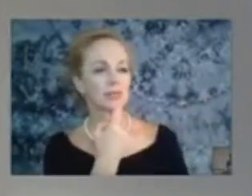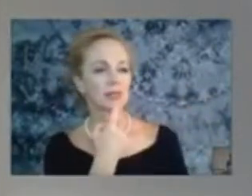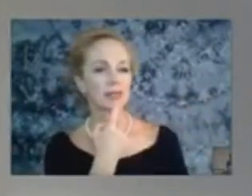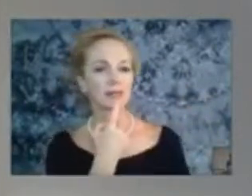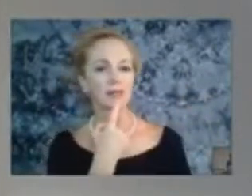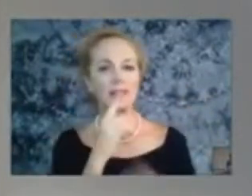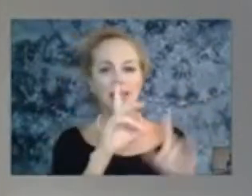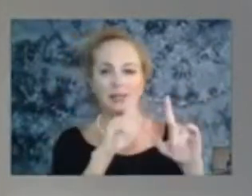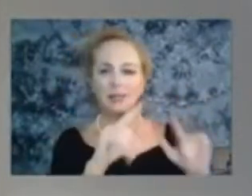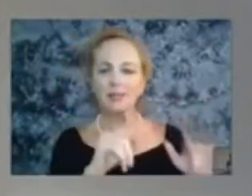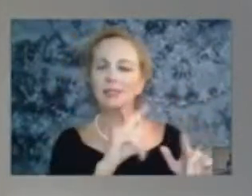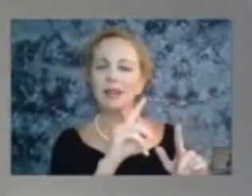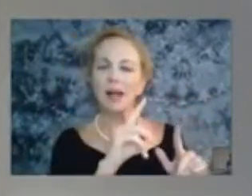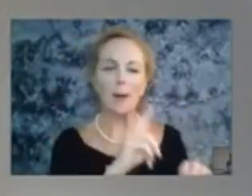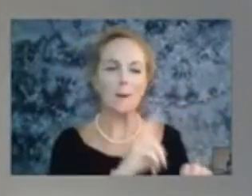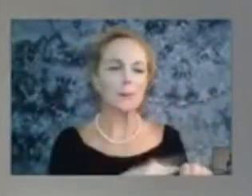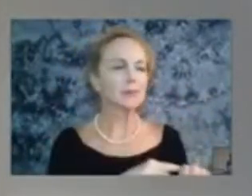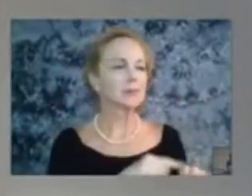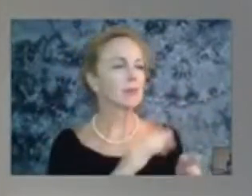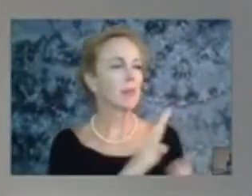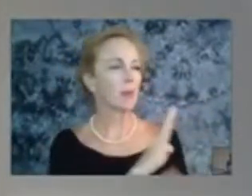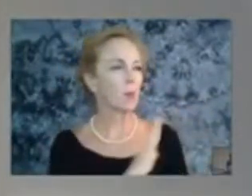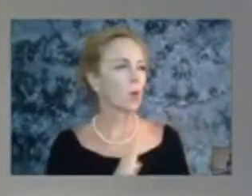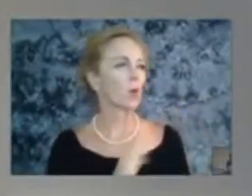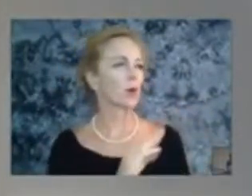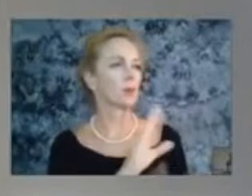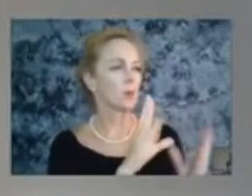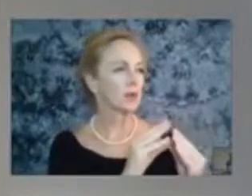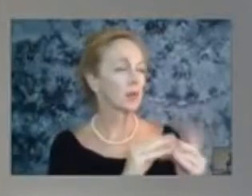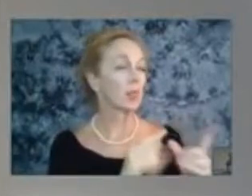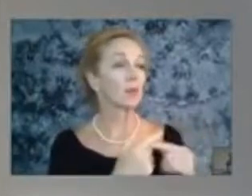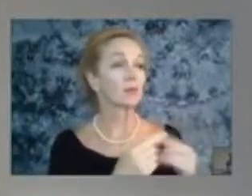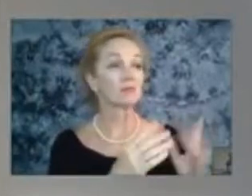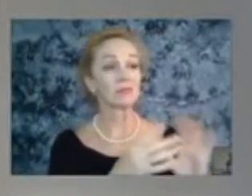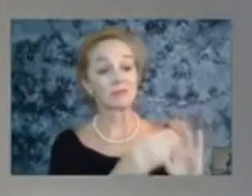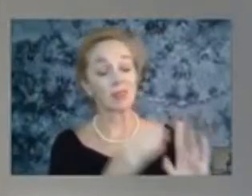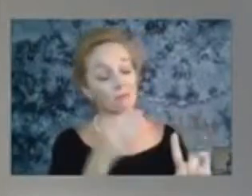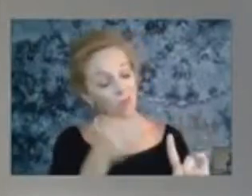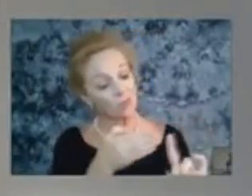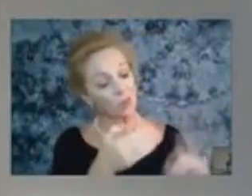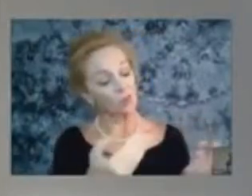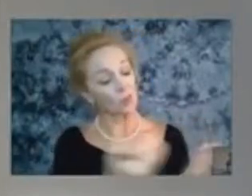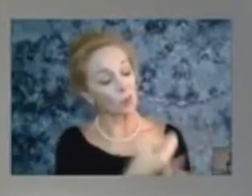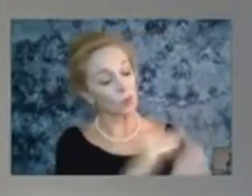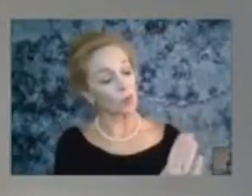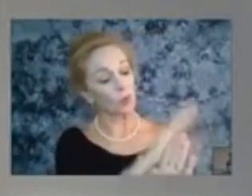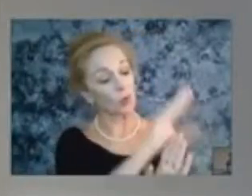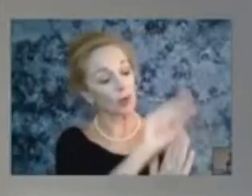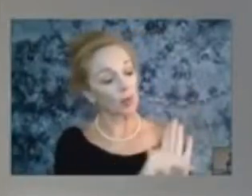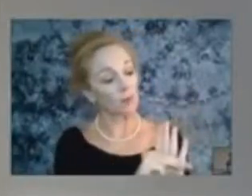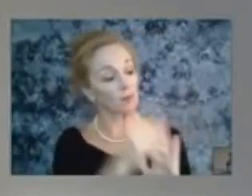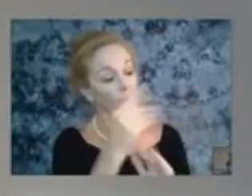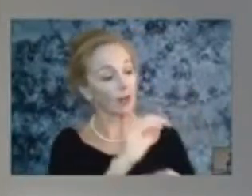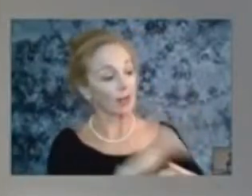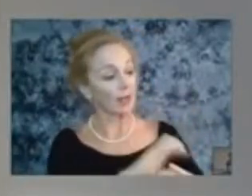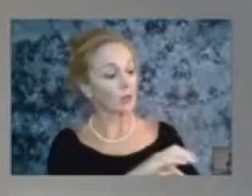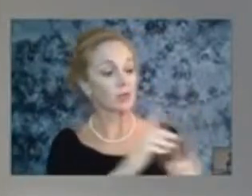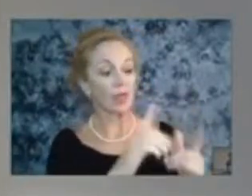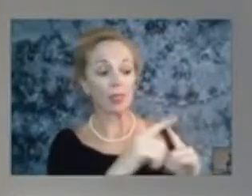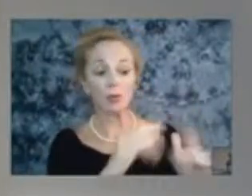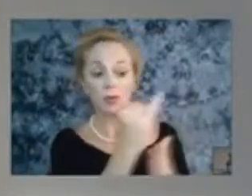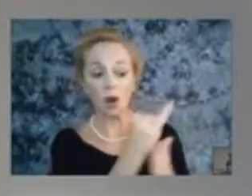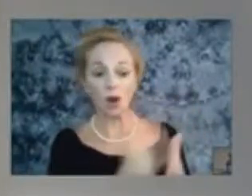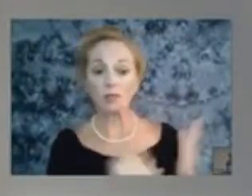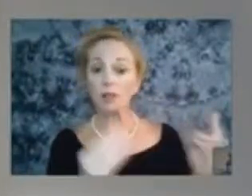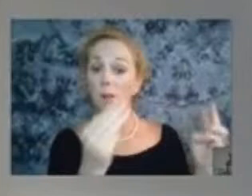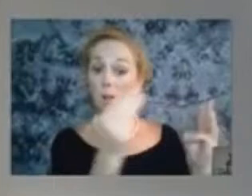in our board meetings over the last year and a half around new curriculum that we've purchased and are implementing for English language arts and mathematics across our